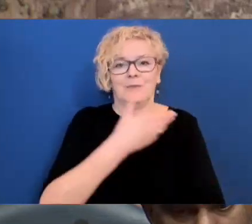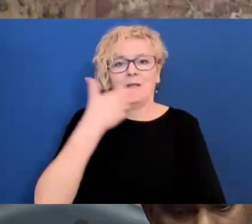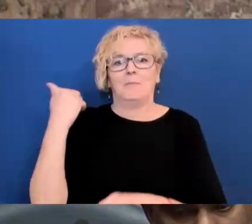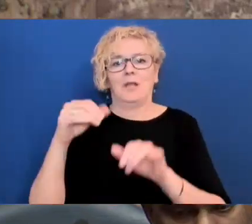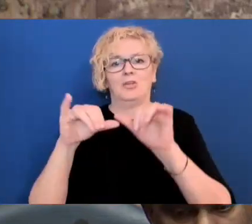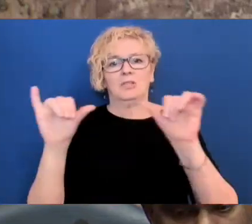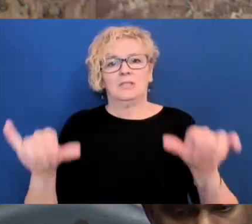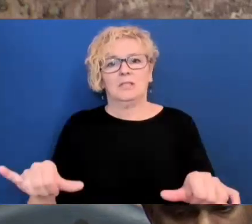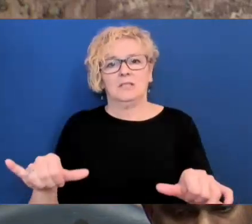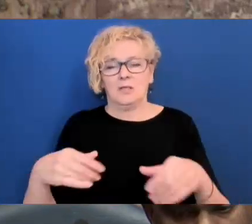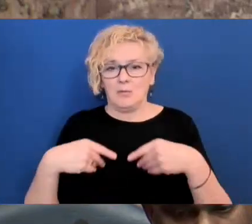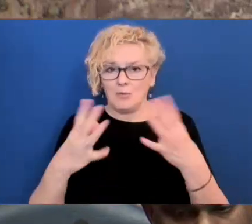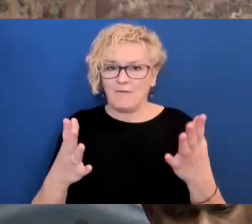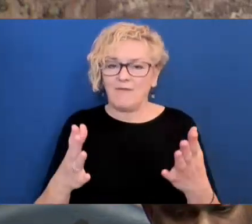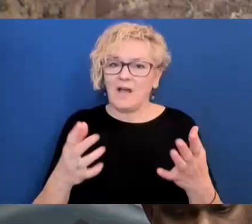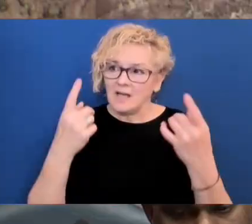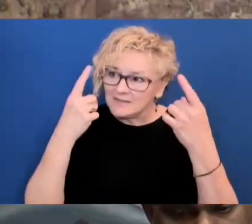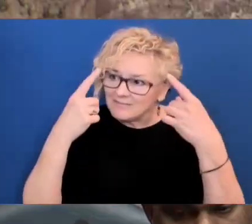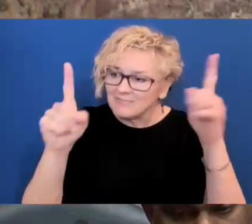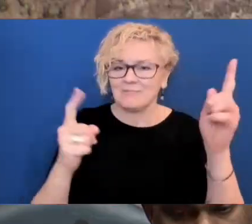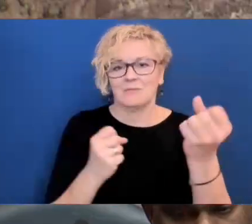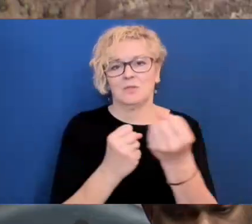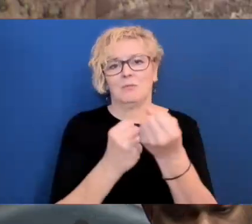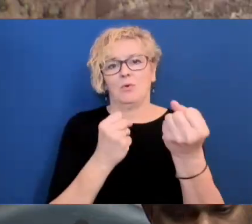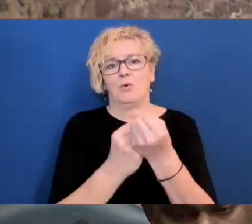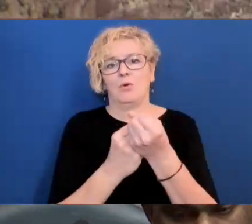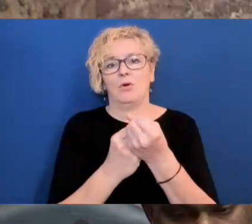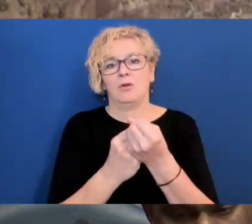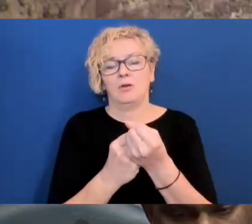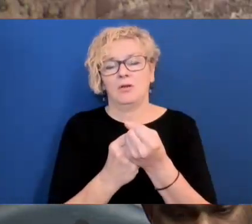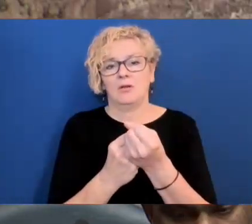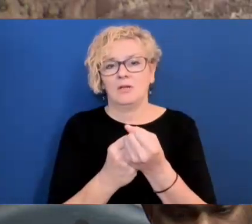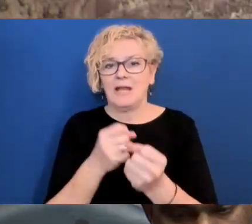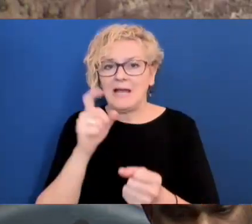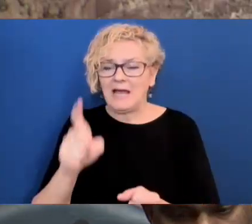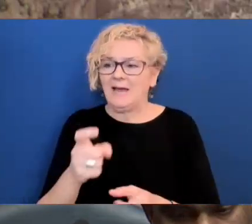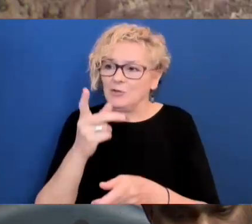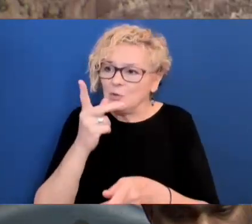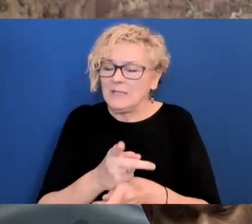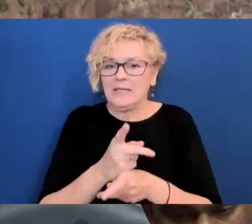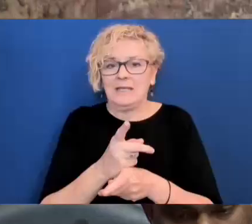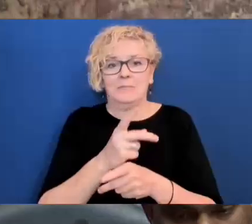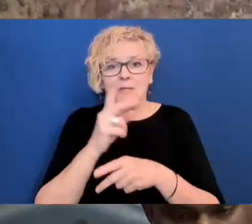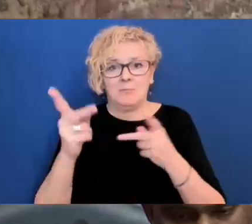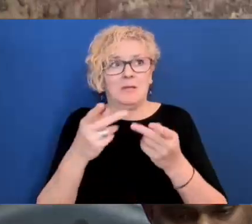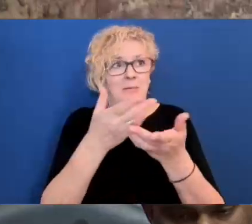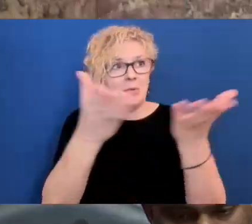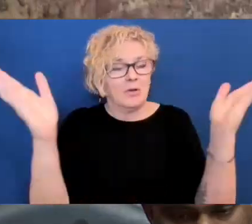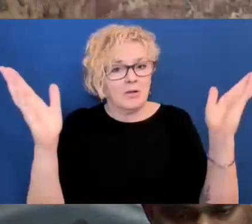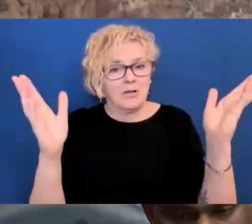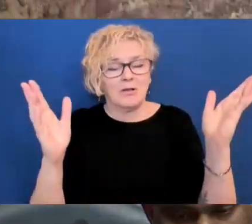supports are in place to keep the public and seriously mentally ill people safe?